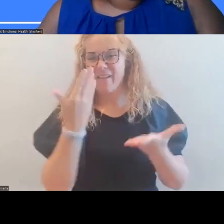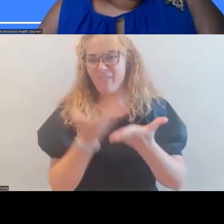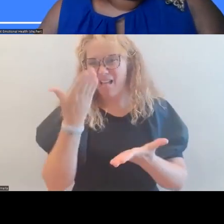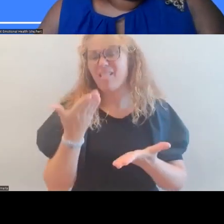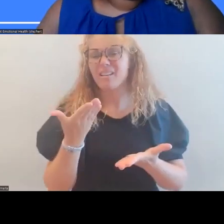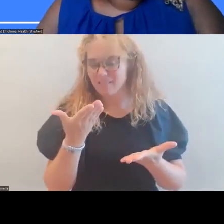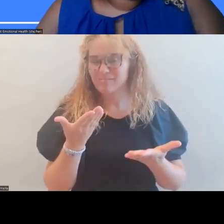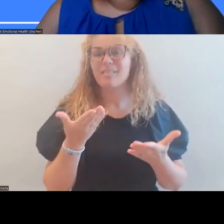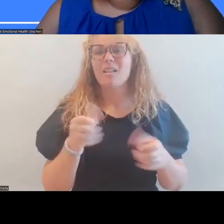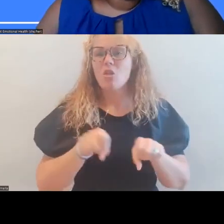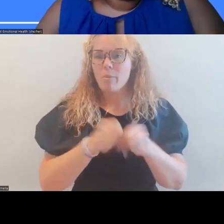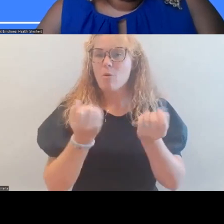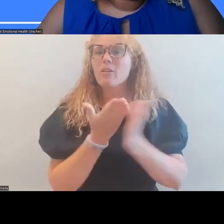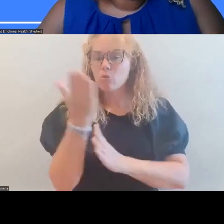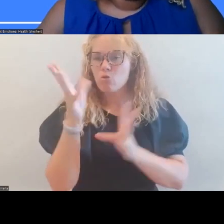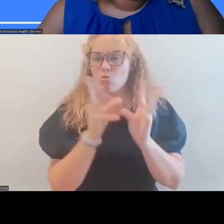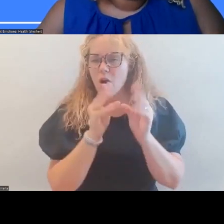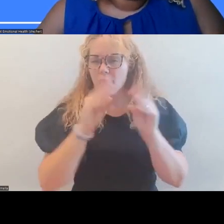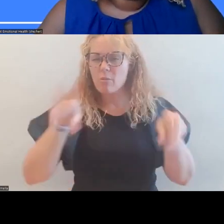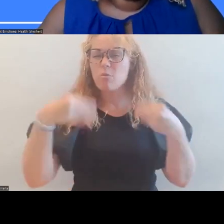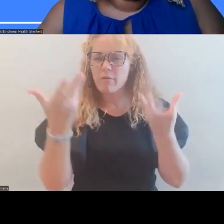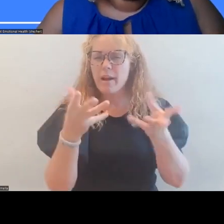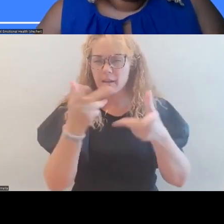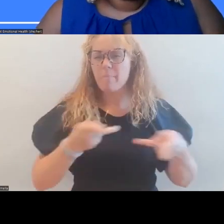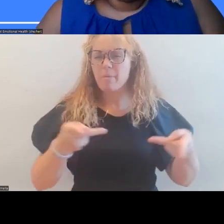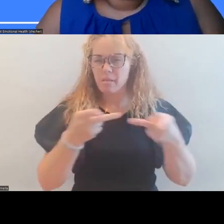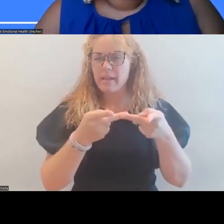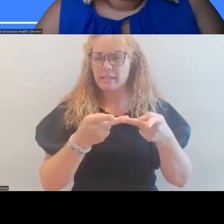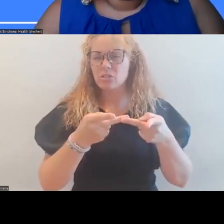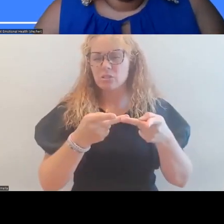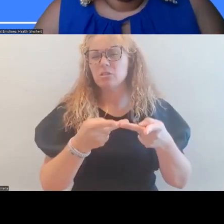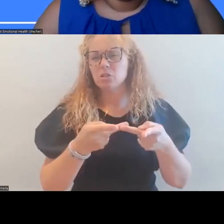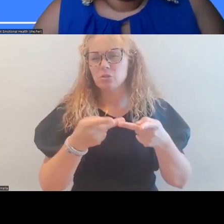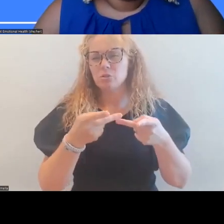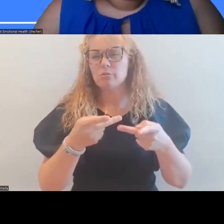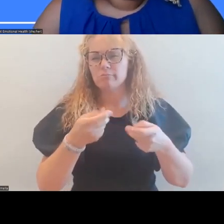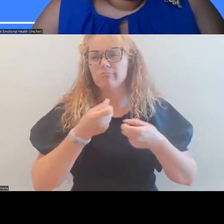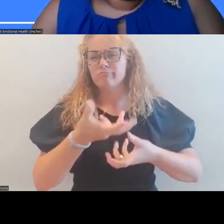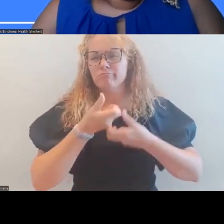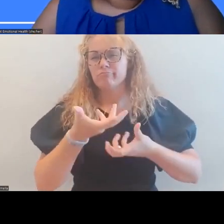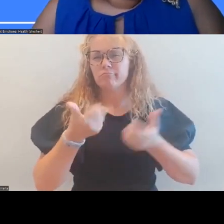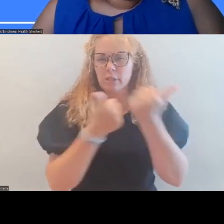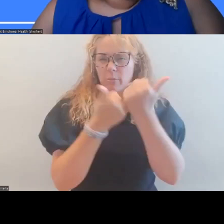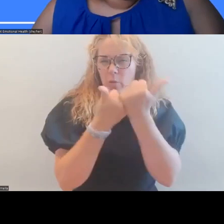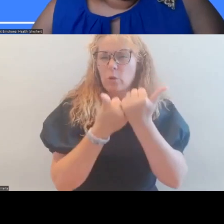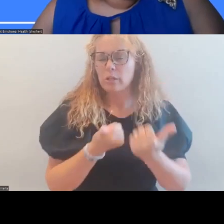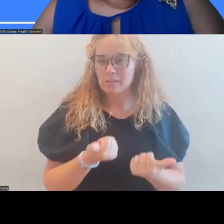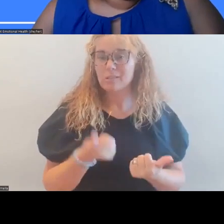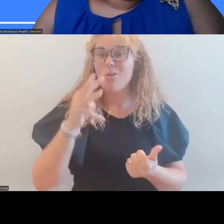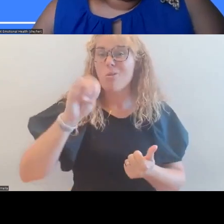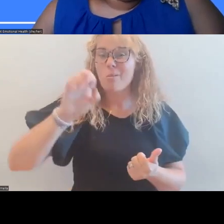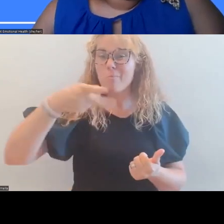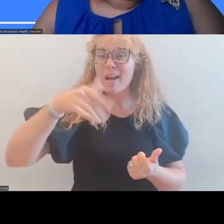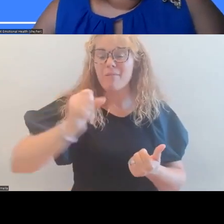Breakthrough Conference provided a forum to express their views and gain strength and support from each other. So Memphis, again, another important city